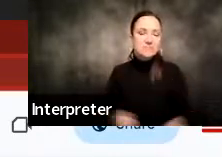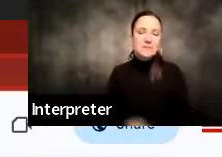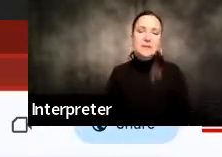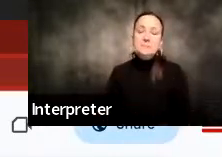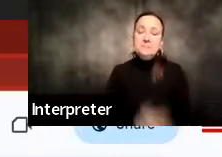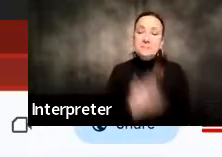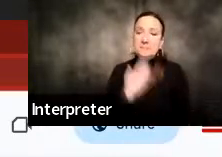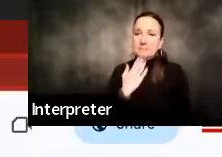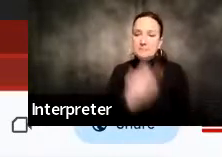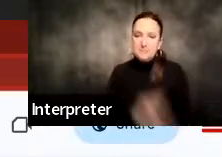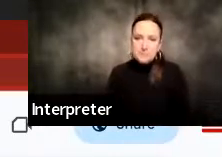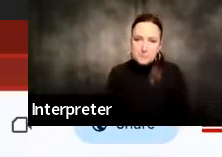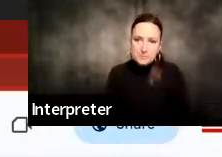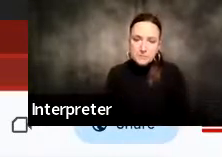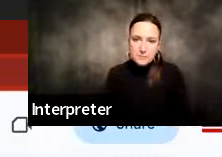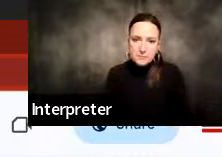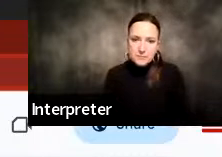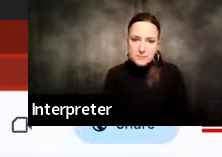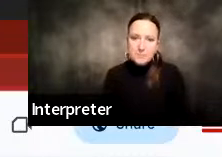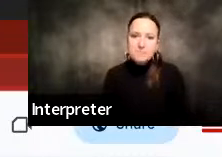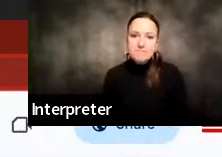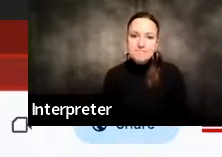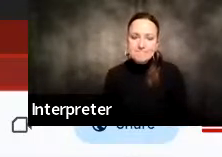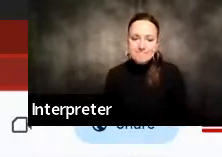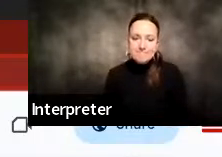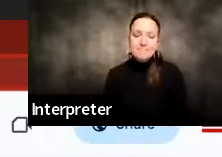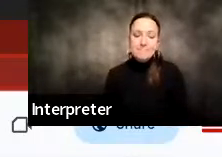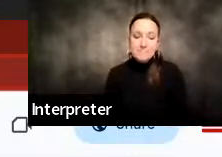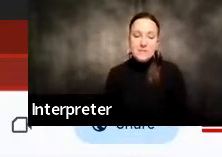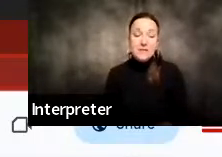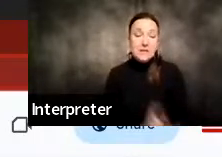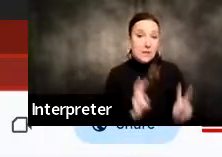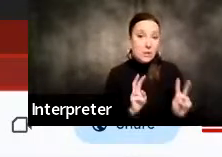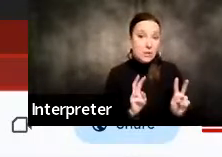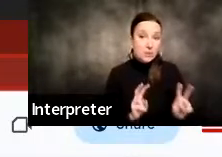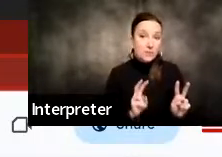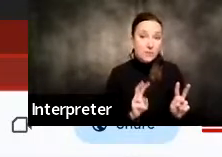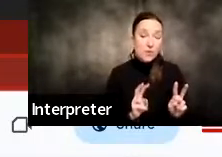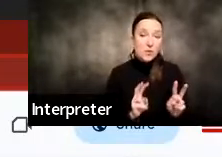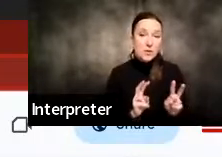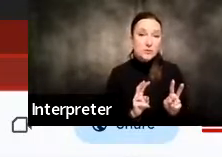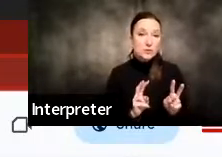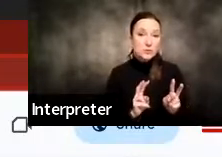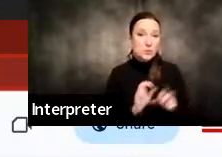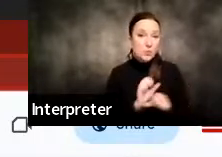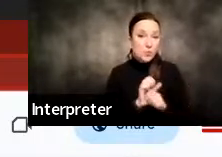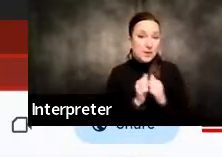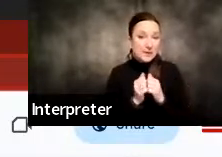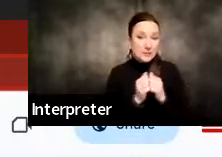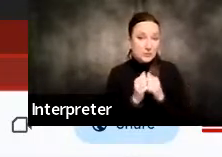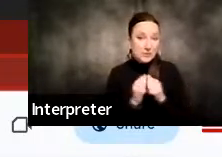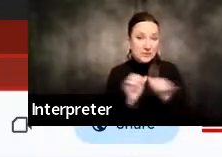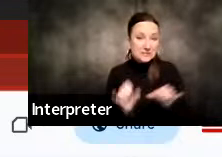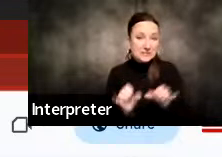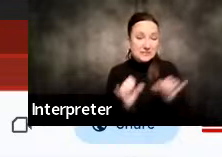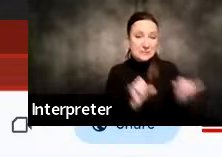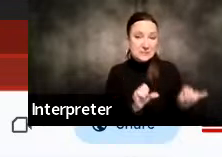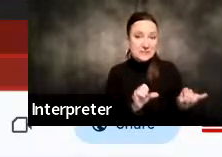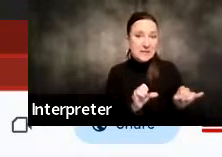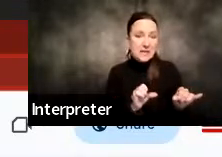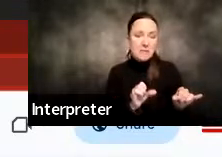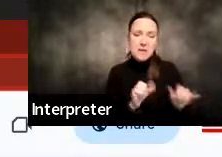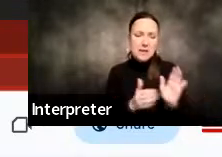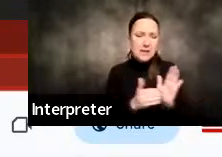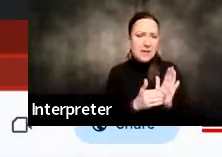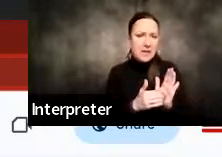again. Yes, ma'am. I look forward to working with you in that manner as well. Like I said, you could always reach out